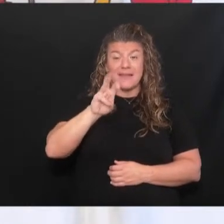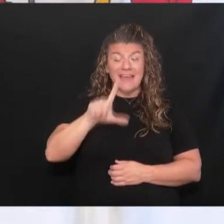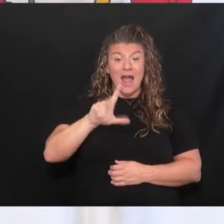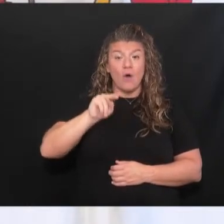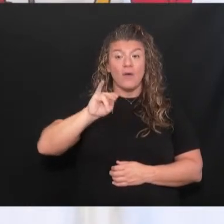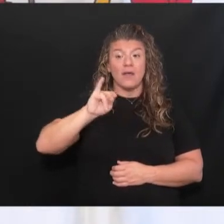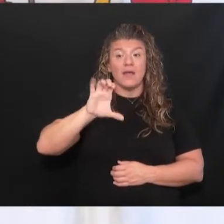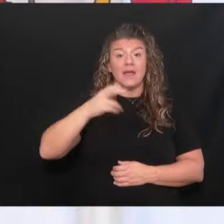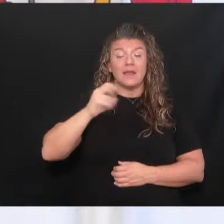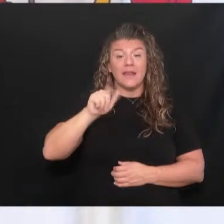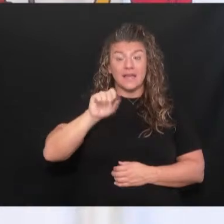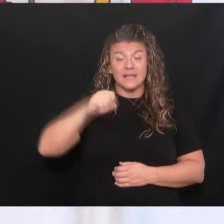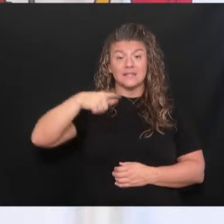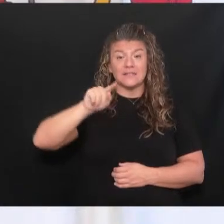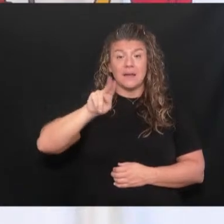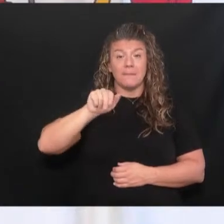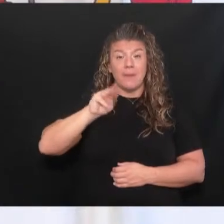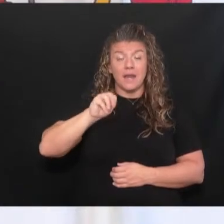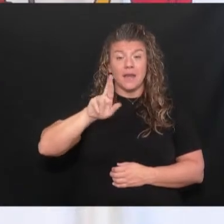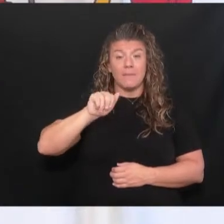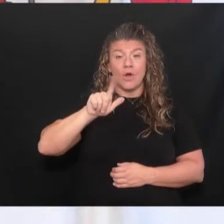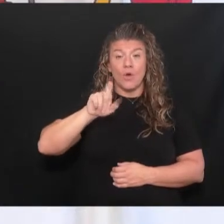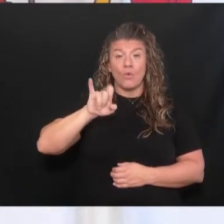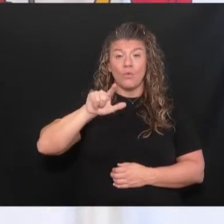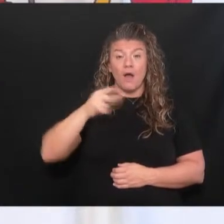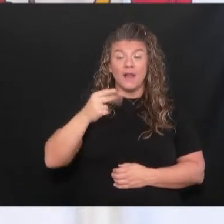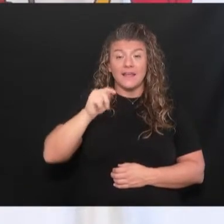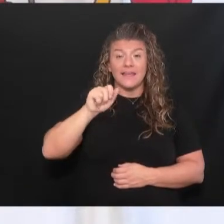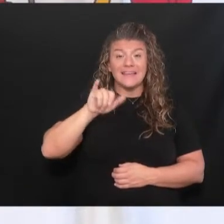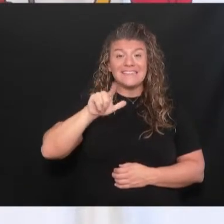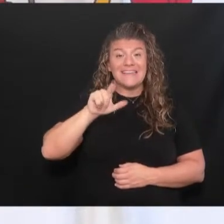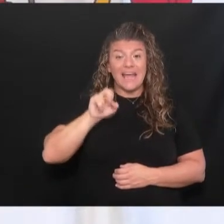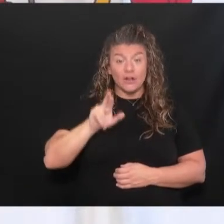Putnam, Raleigh, Taylor, and Wayne counties.